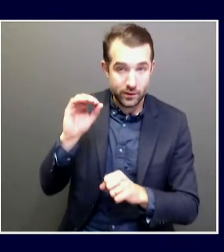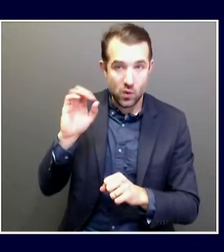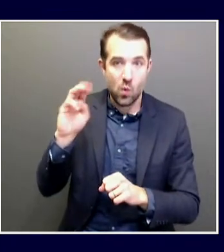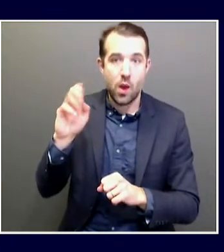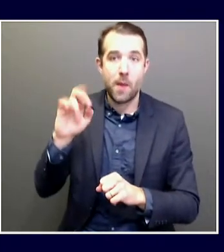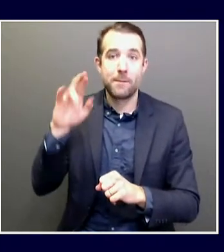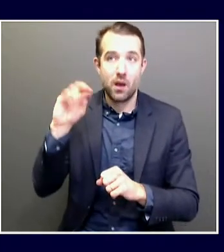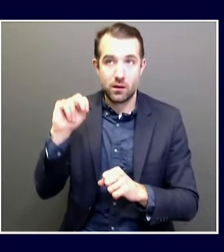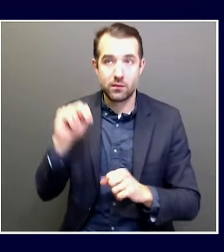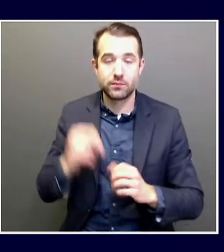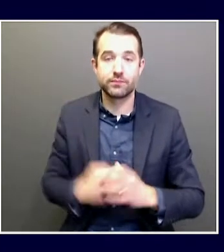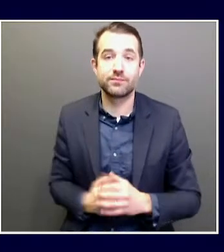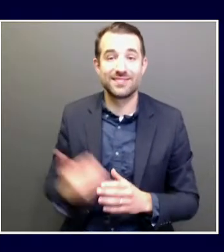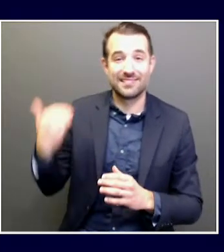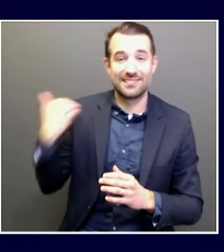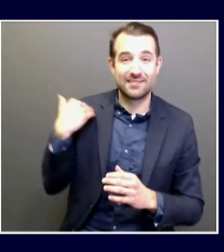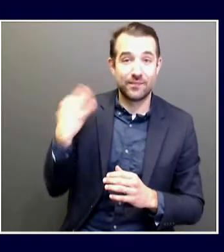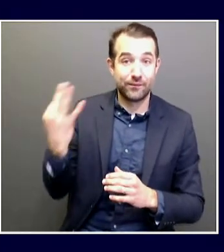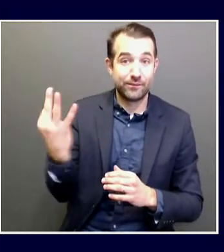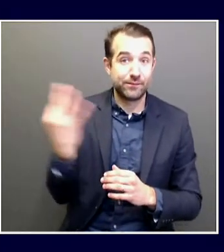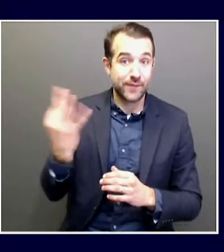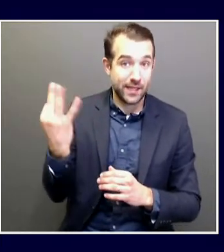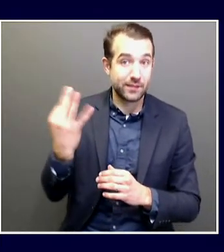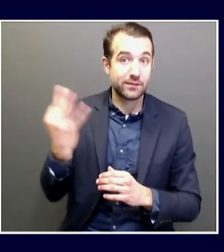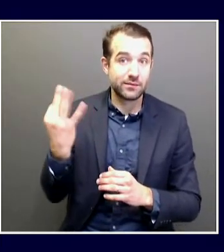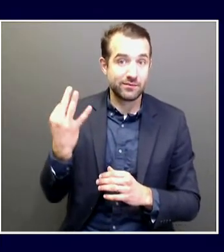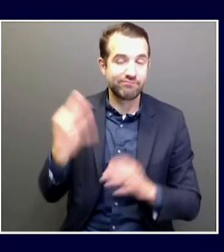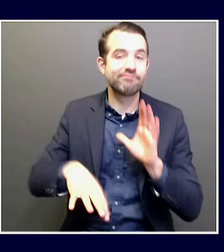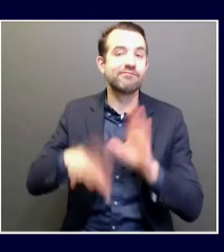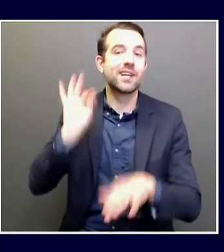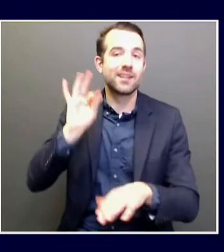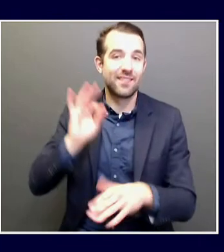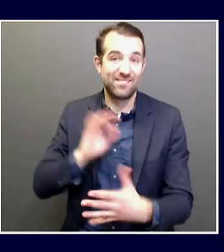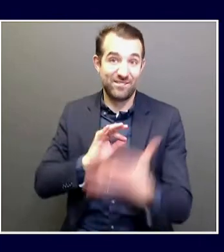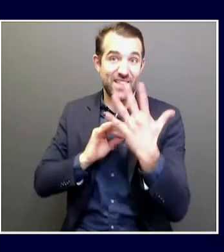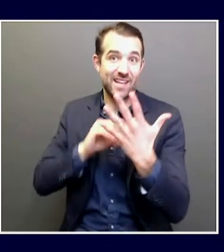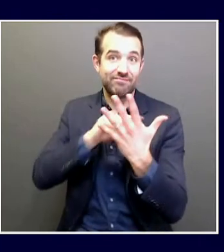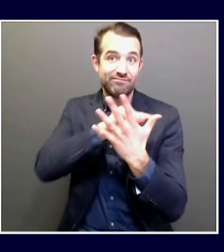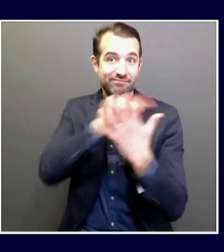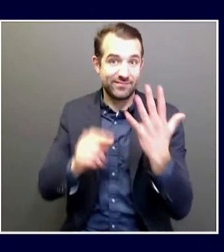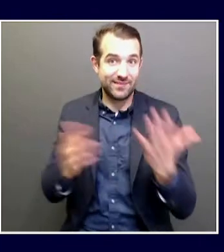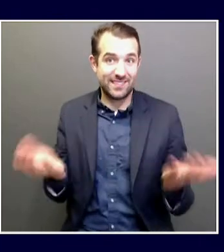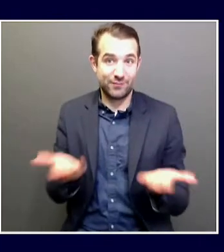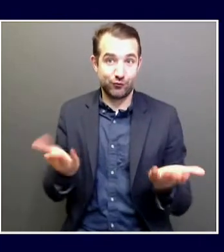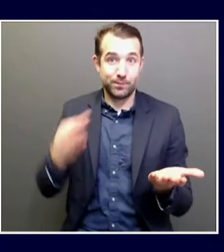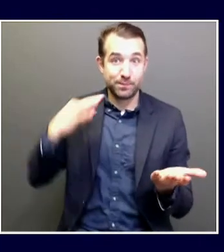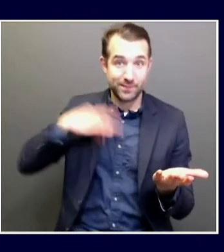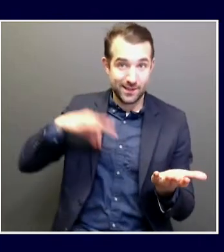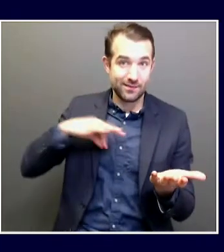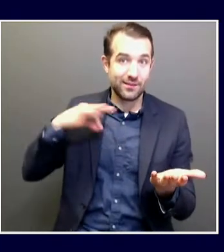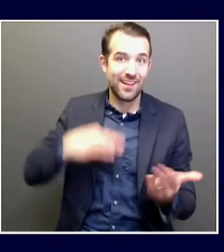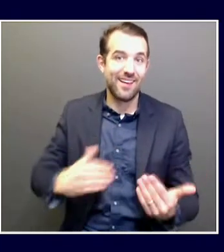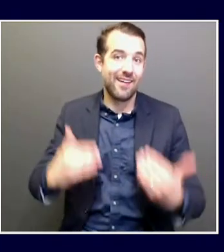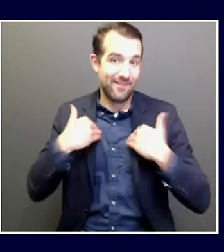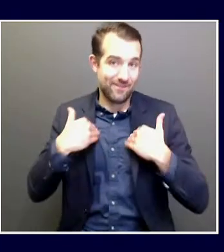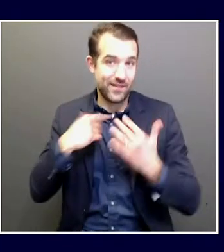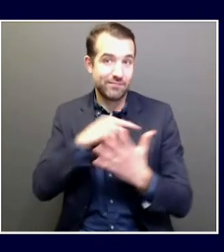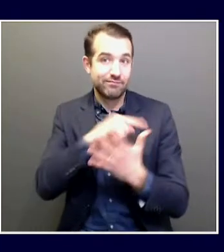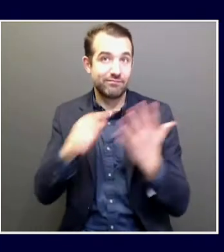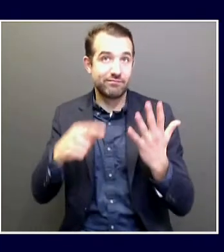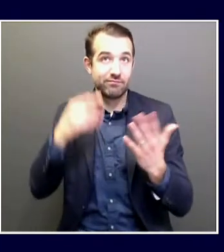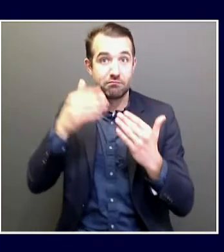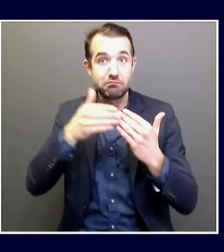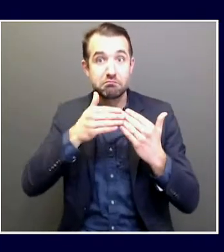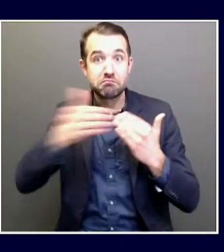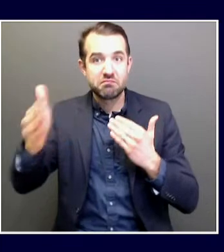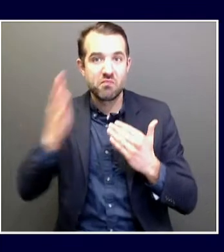we detected the first 5 cases of the Omicron variant in Maine. There will certainly be more. Though it is